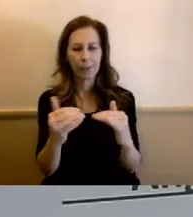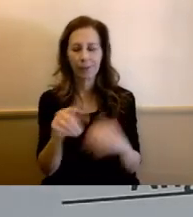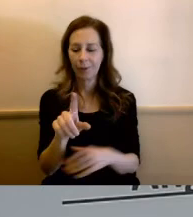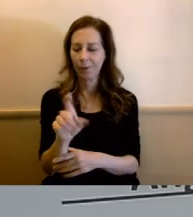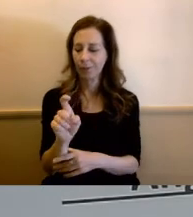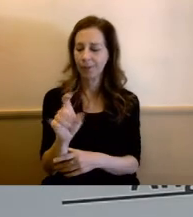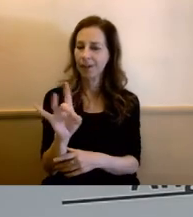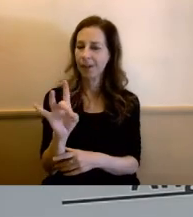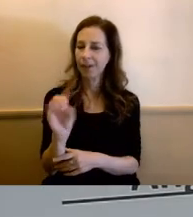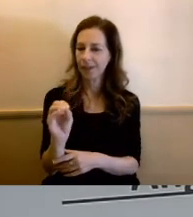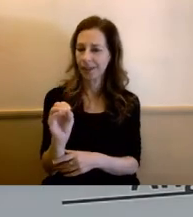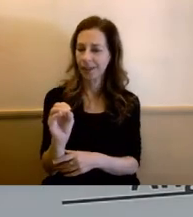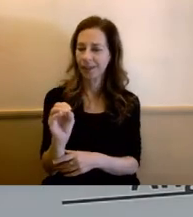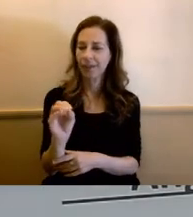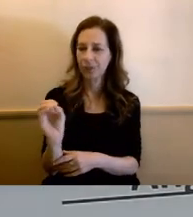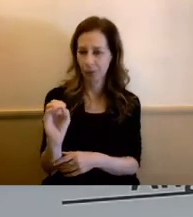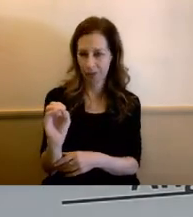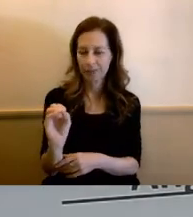180 degrees.